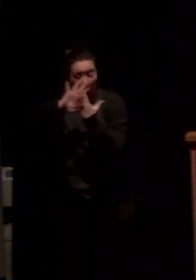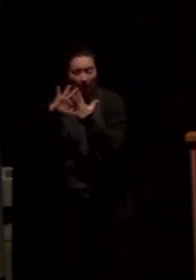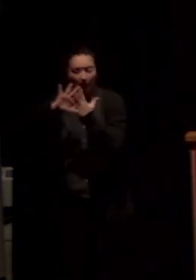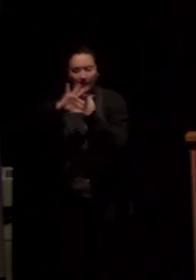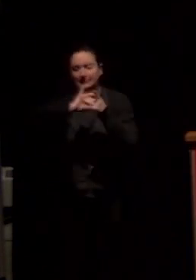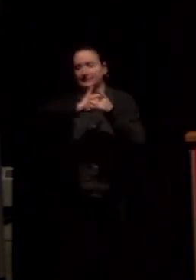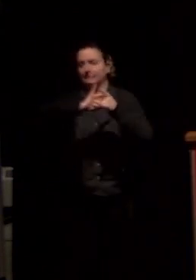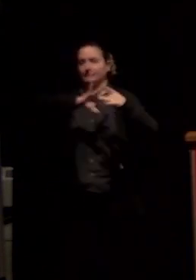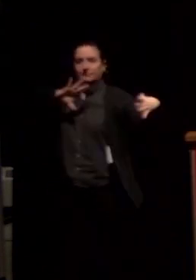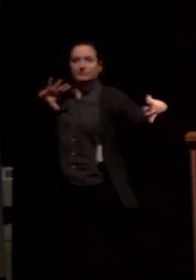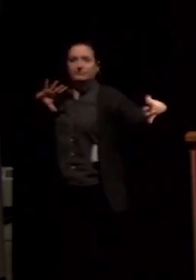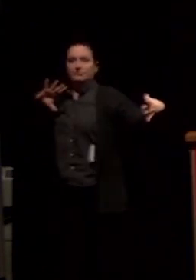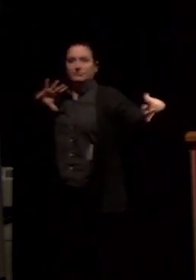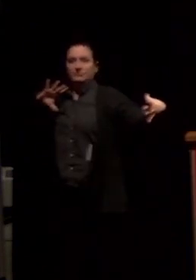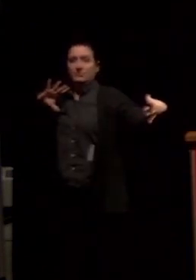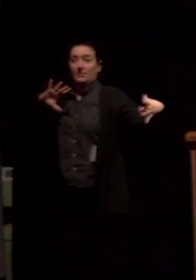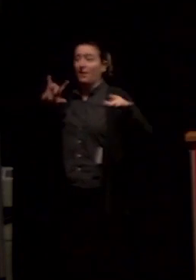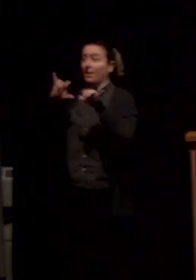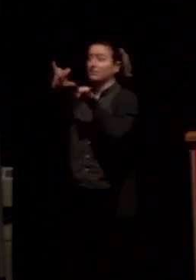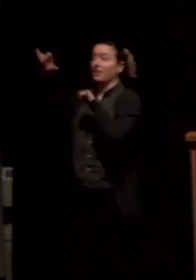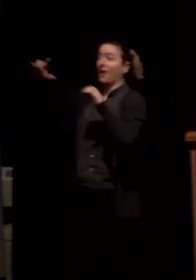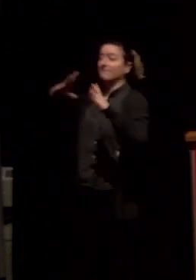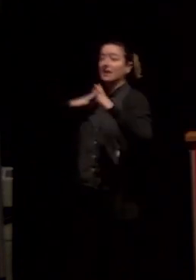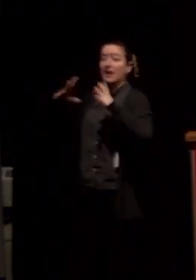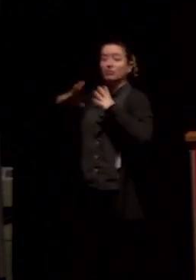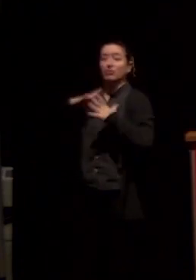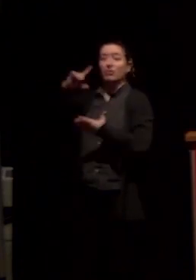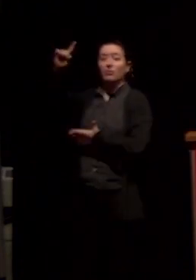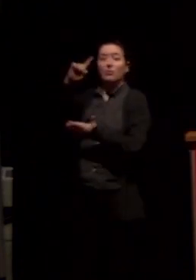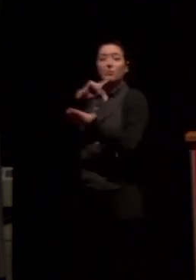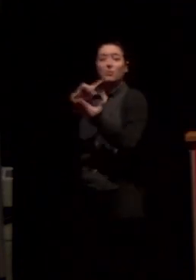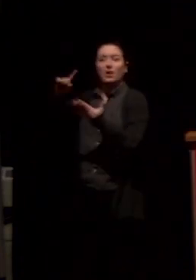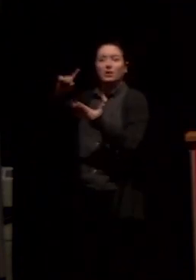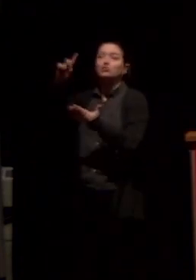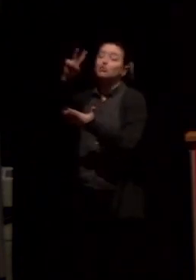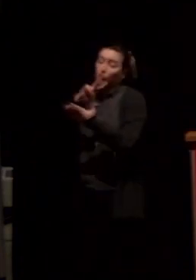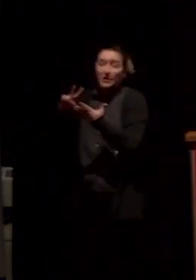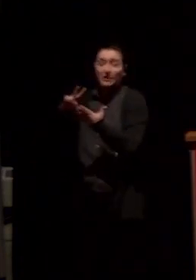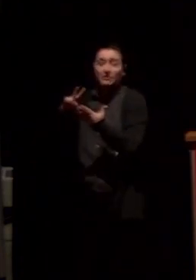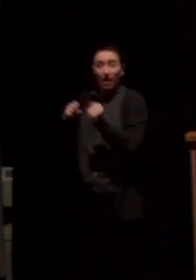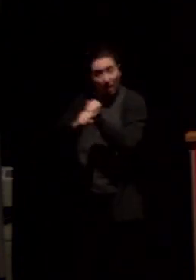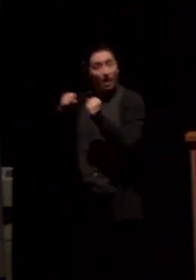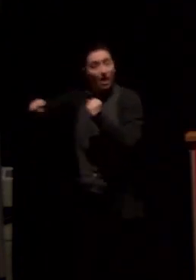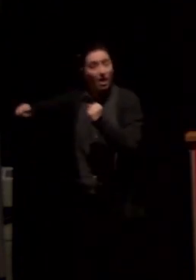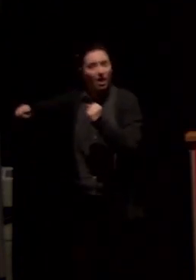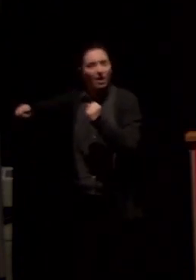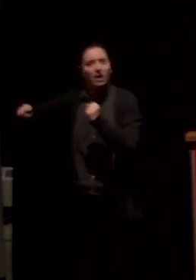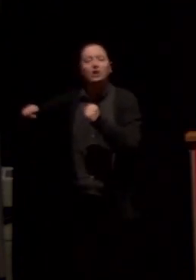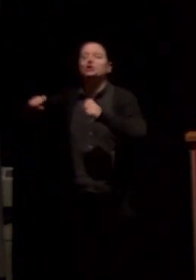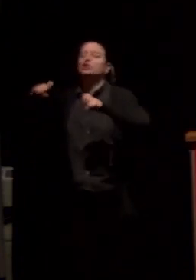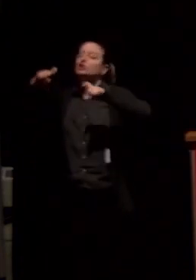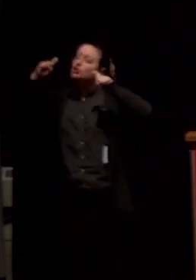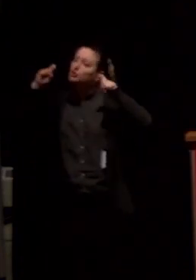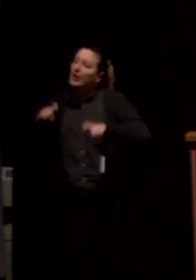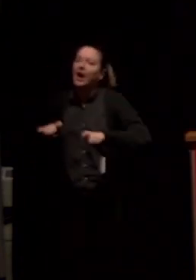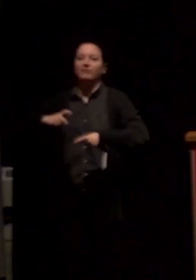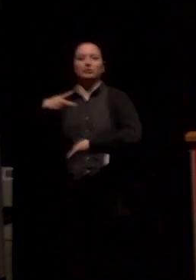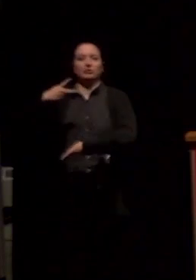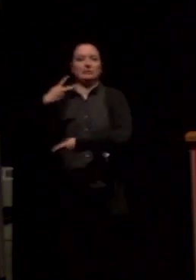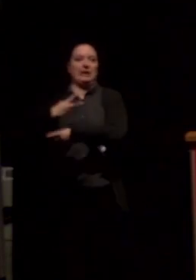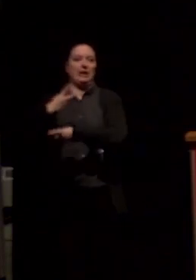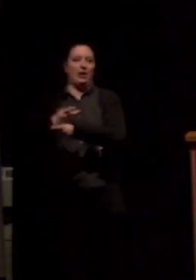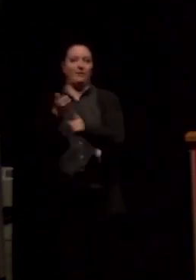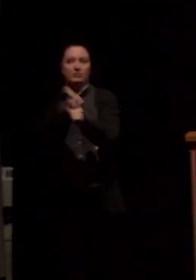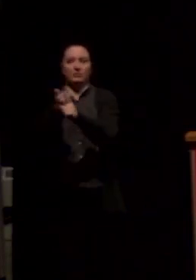or two, if you can, longer if you can, but you have to unplug, you have to take care of yourself, you have to recharge before jumping back in the